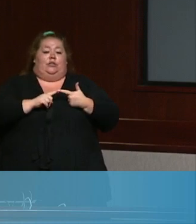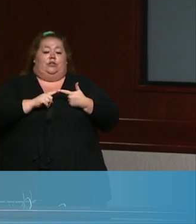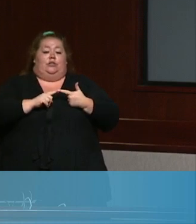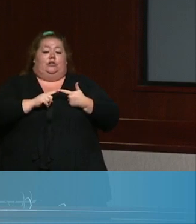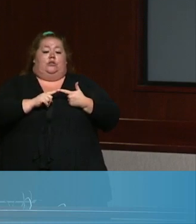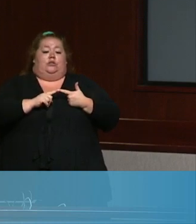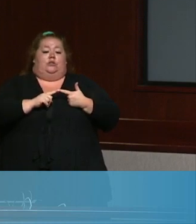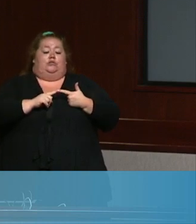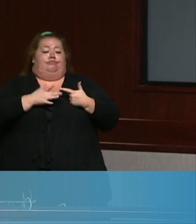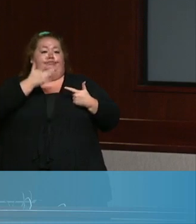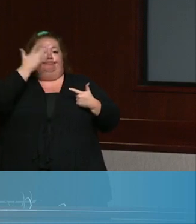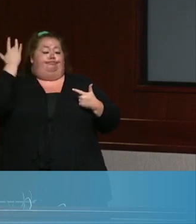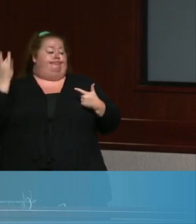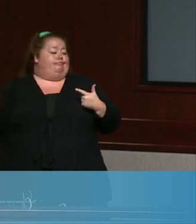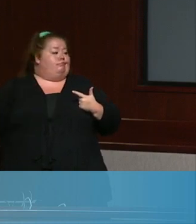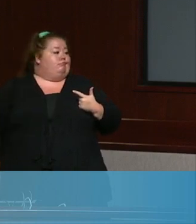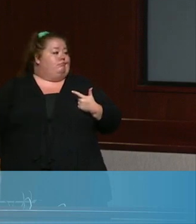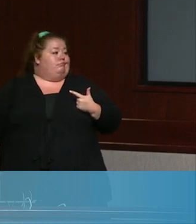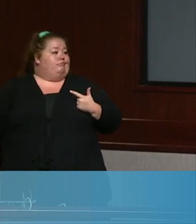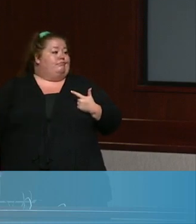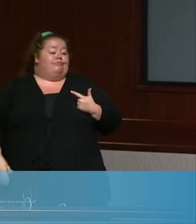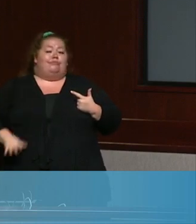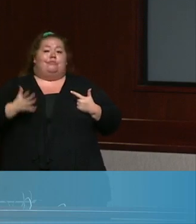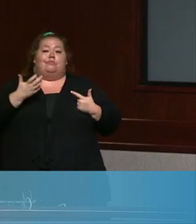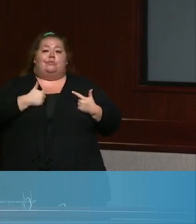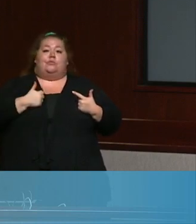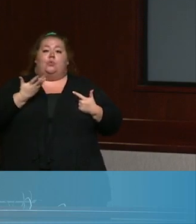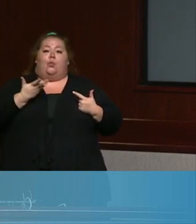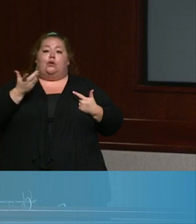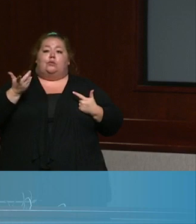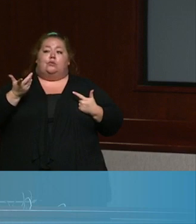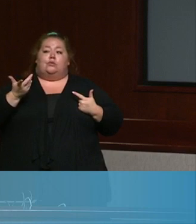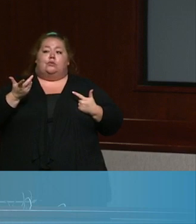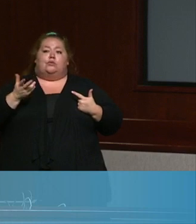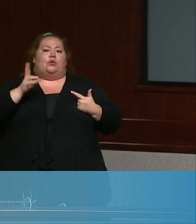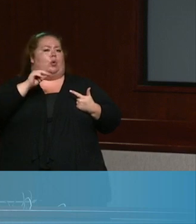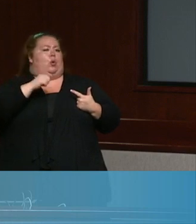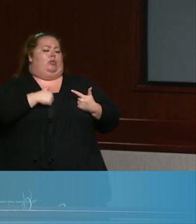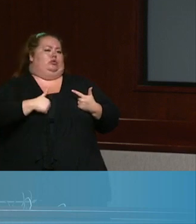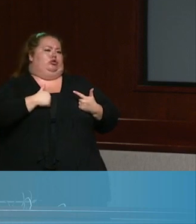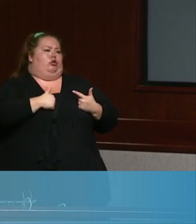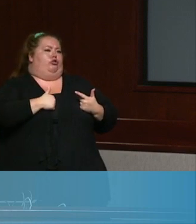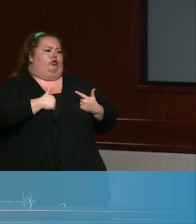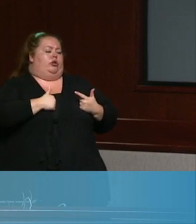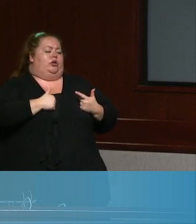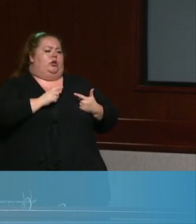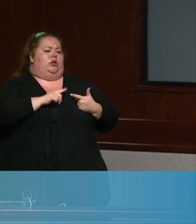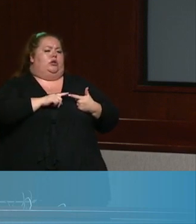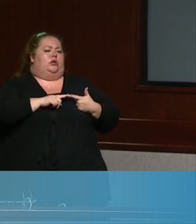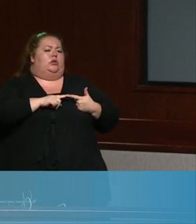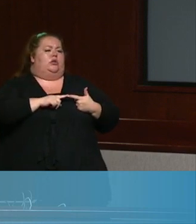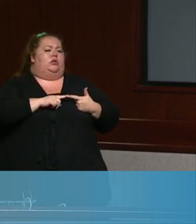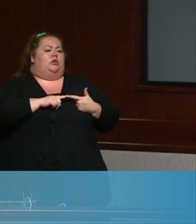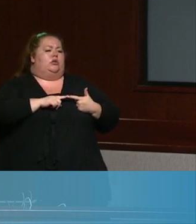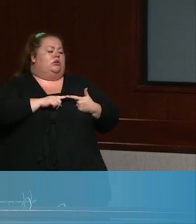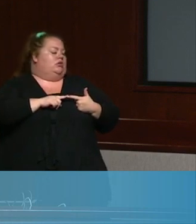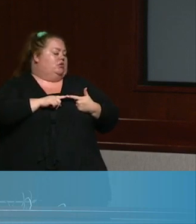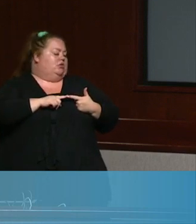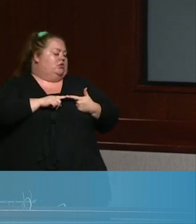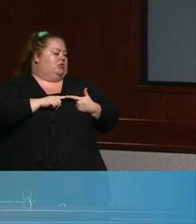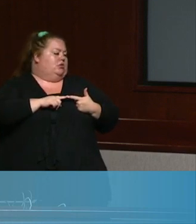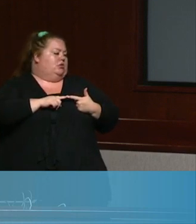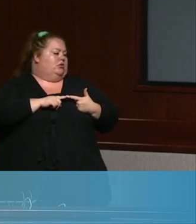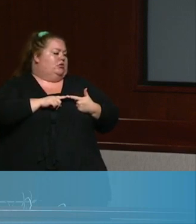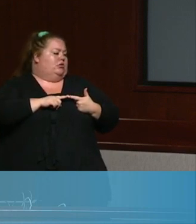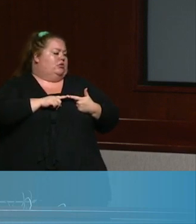shoot, I think I may have forgotten the second one. What was it? I'm sorry. No, I apologize. I know it's a lot. Just, do you think we're getting ahead